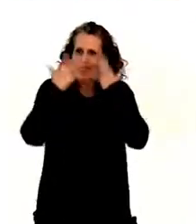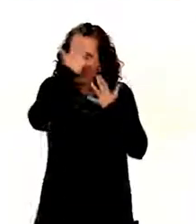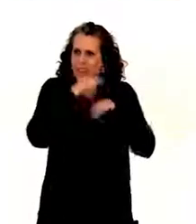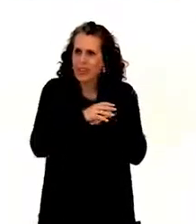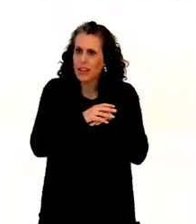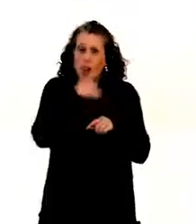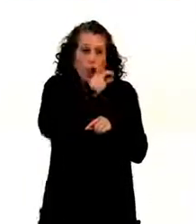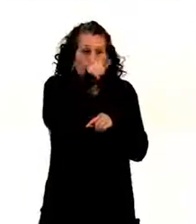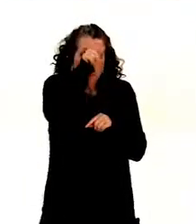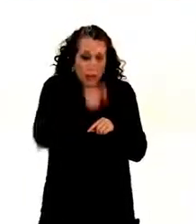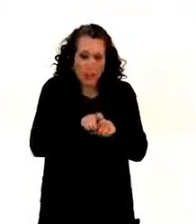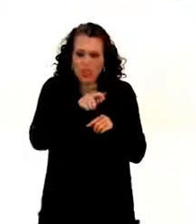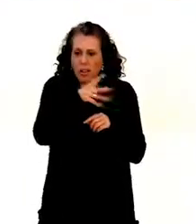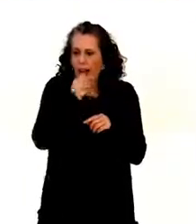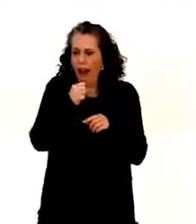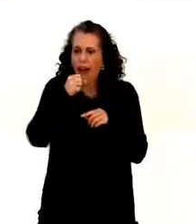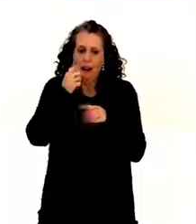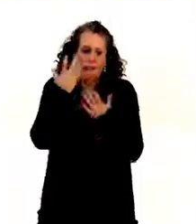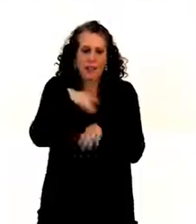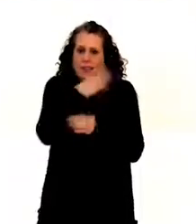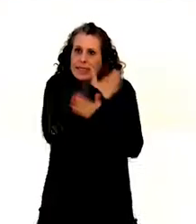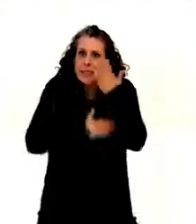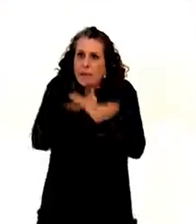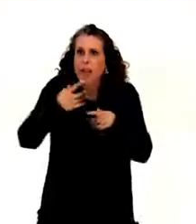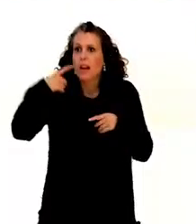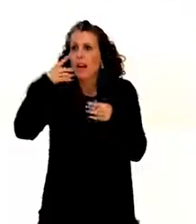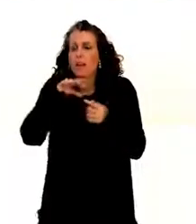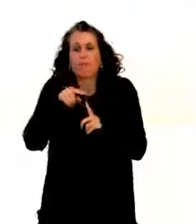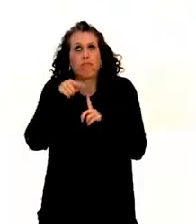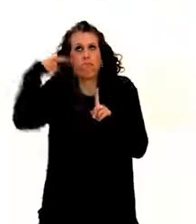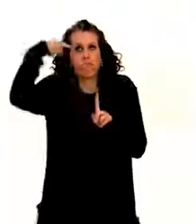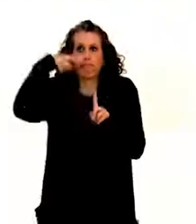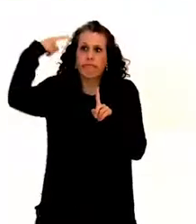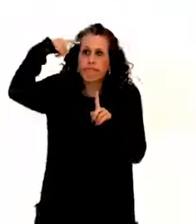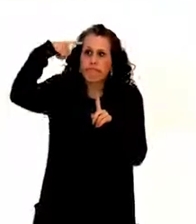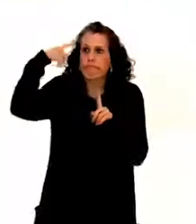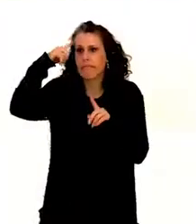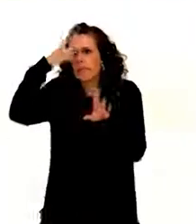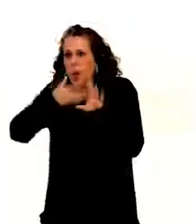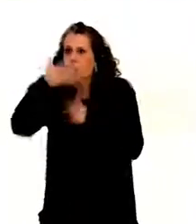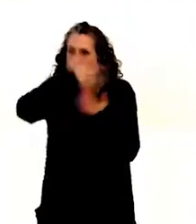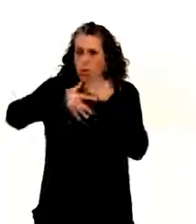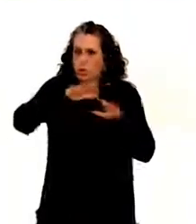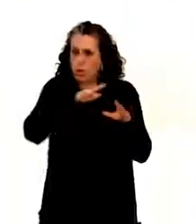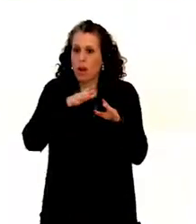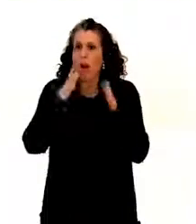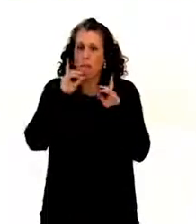of impairment, especially if it's intellectual or psychosocial condition, in his or her best interest, he's put under guardianship. And